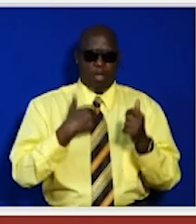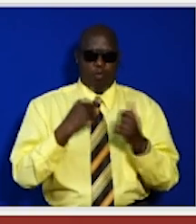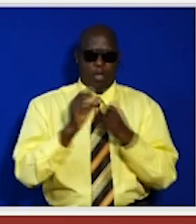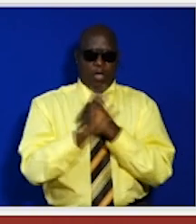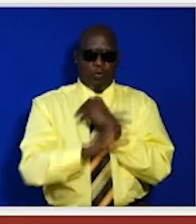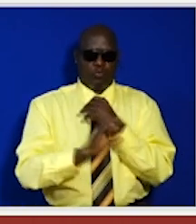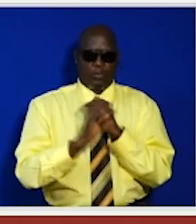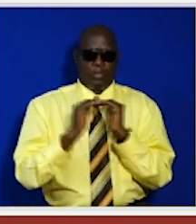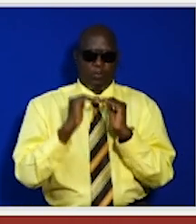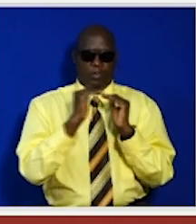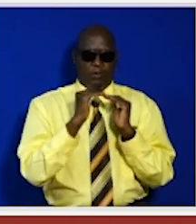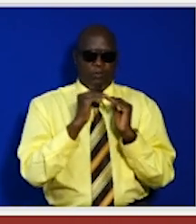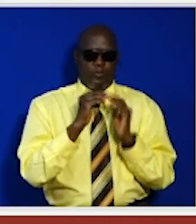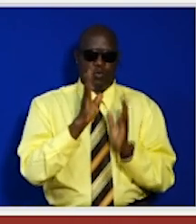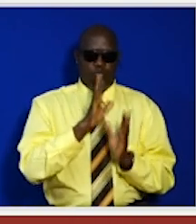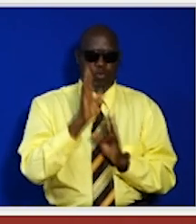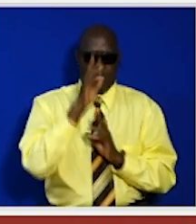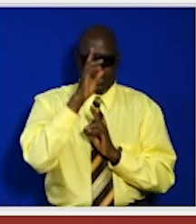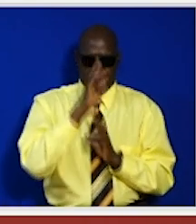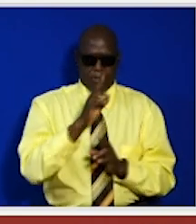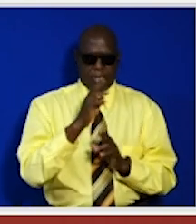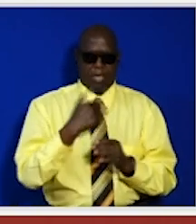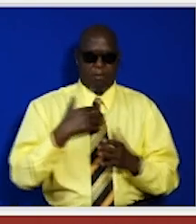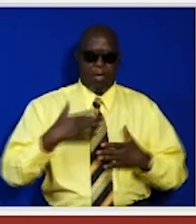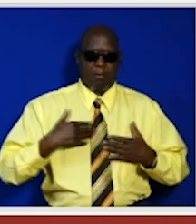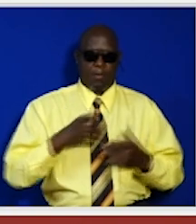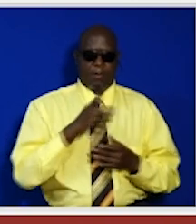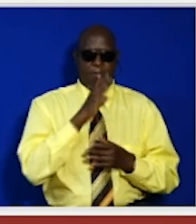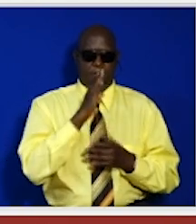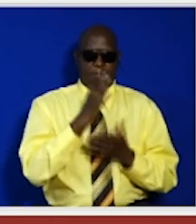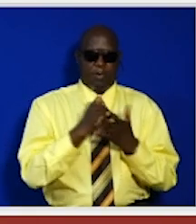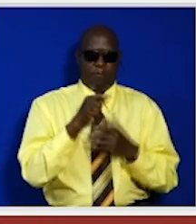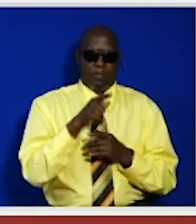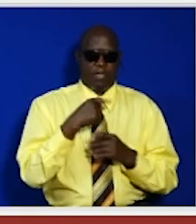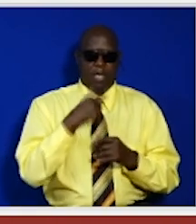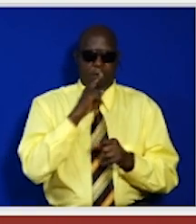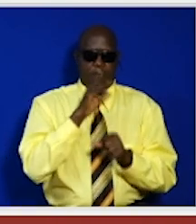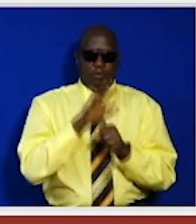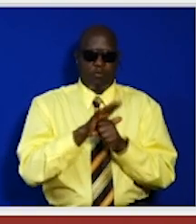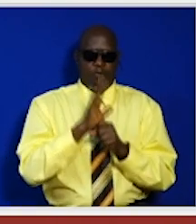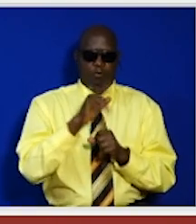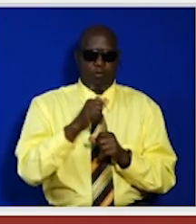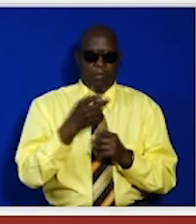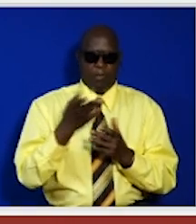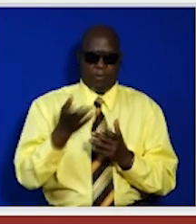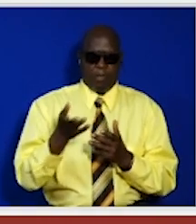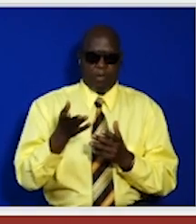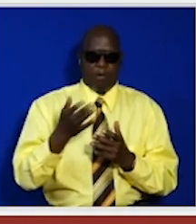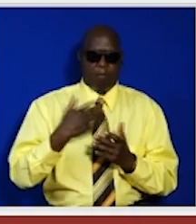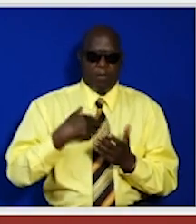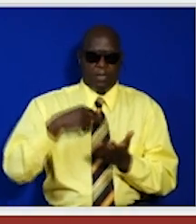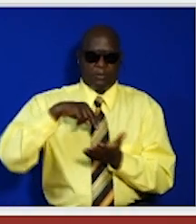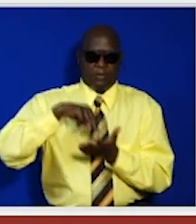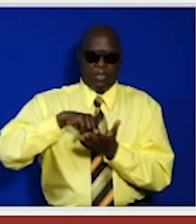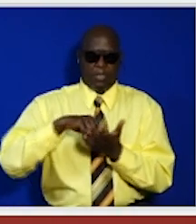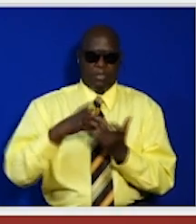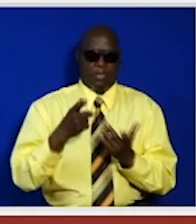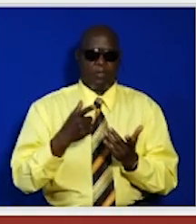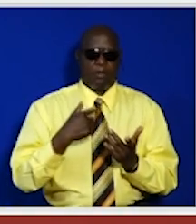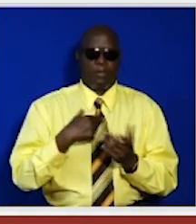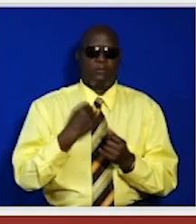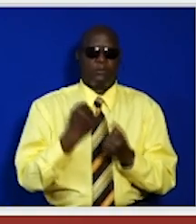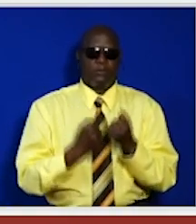Your Excellency, I'm happy to be part of this, and I promise you from where I sit to support you and to work